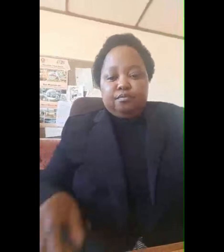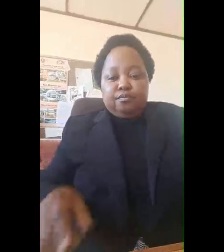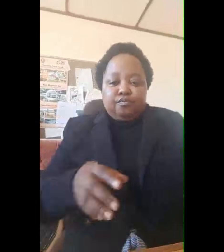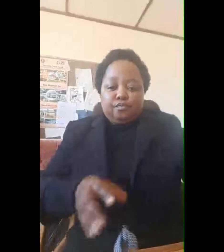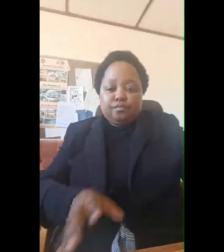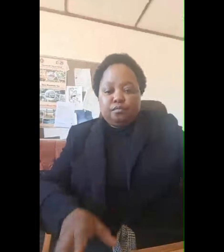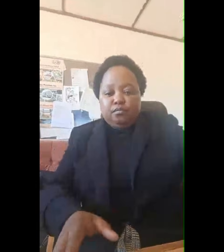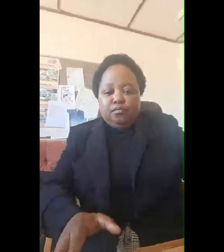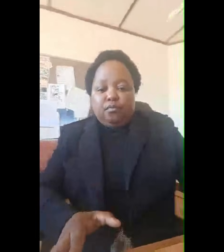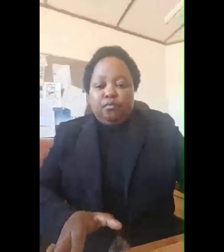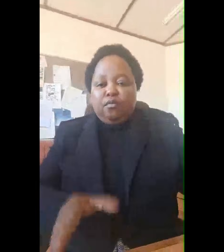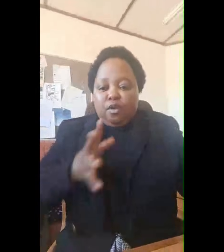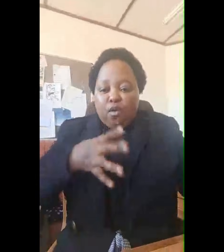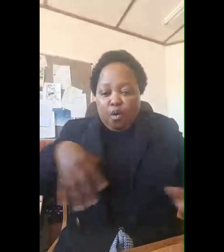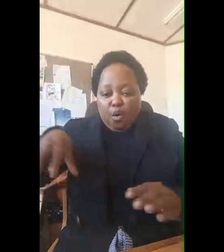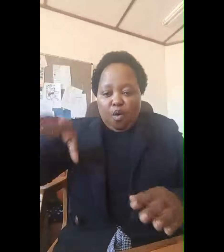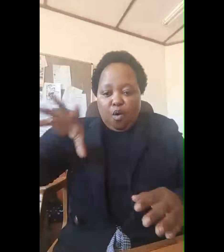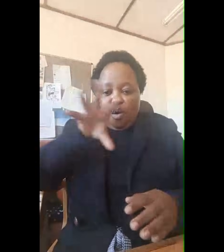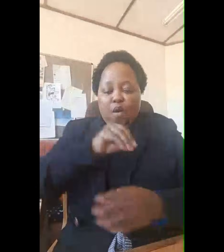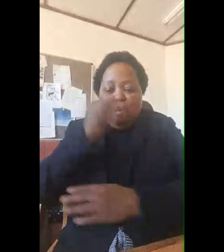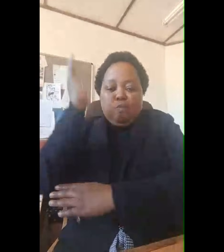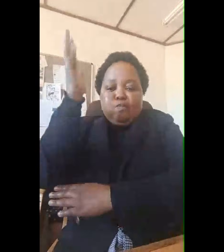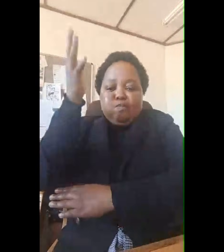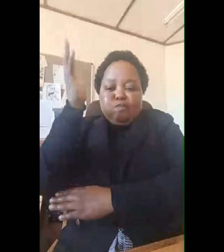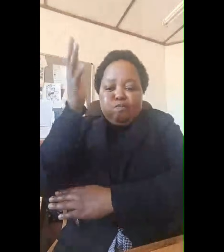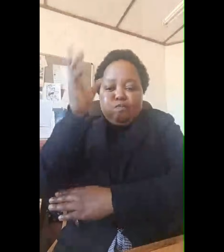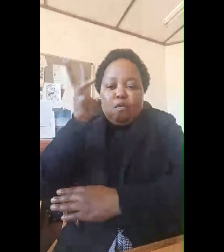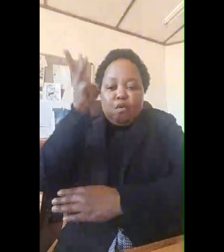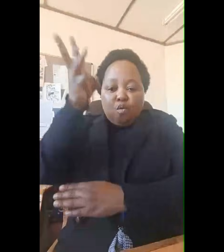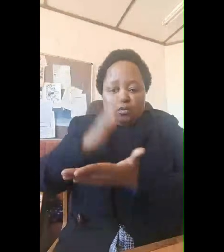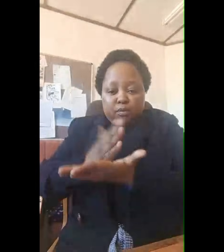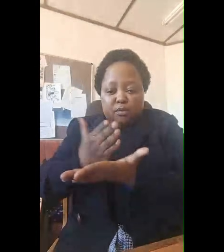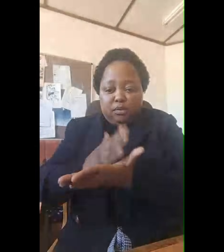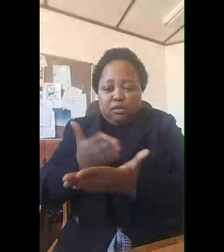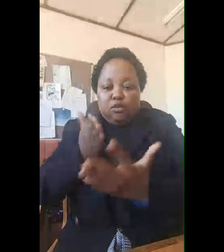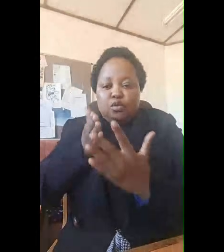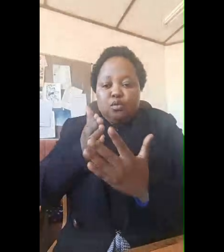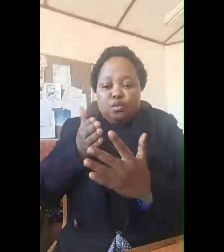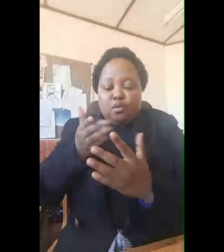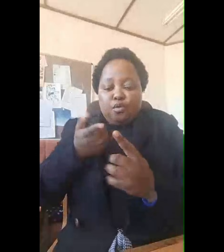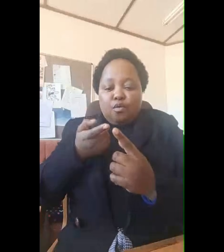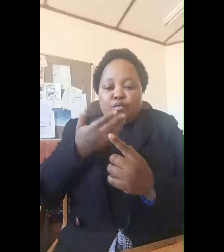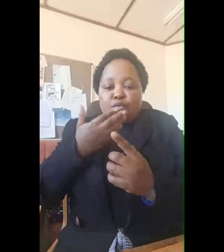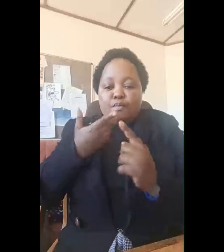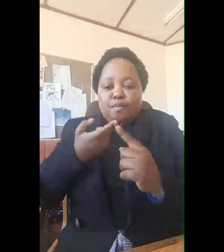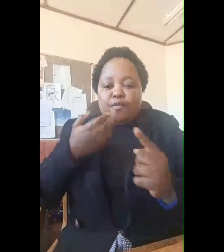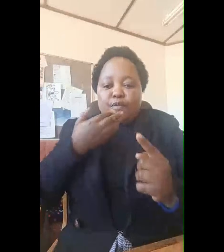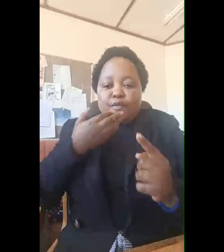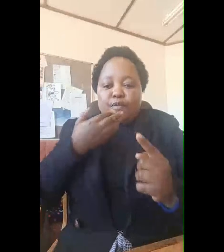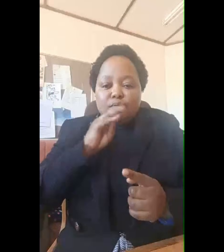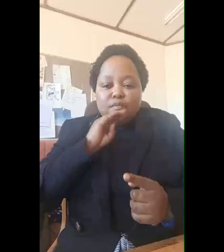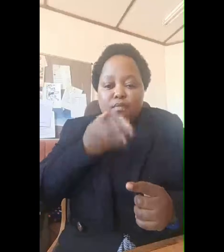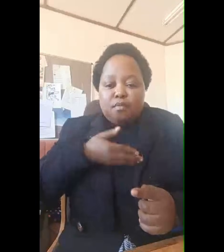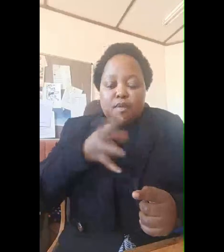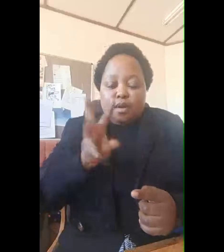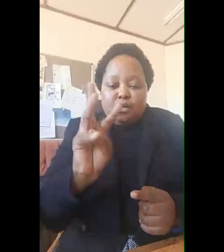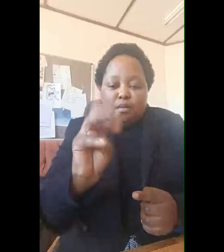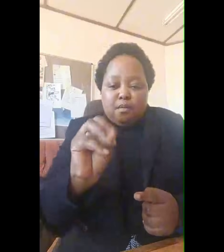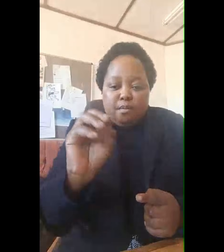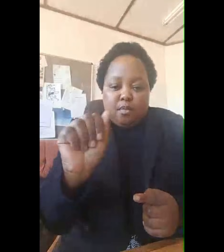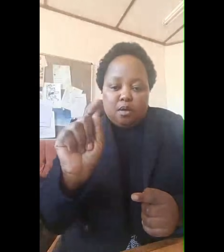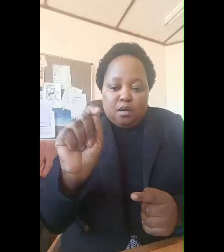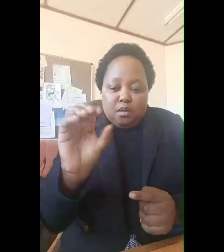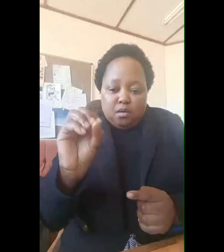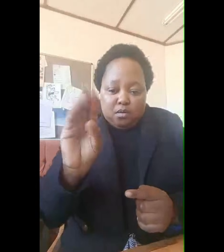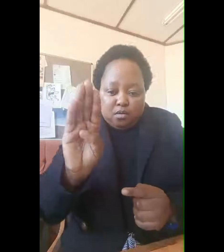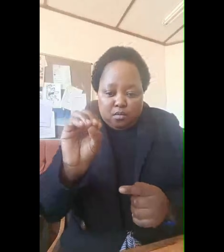shared to you by Ndadimato, so please just pay attention to what is being delivered.